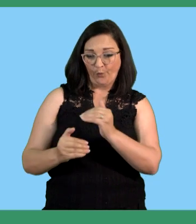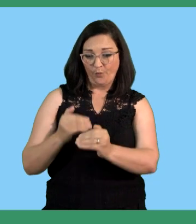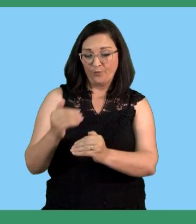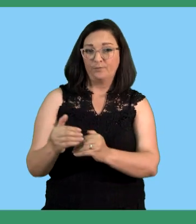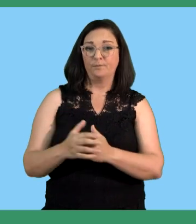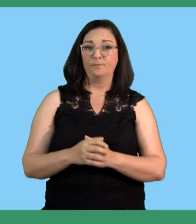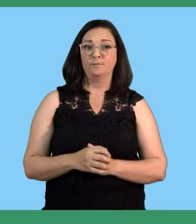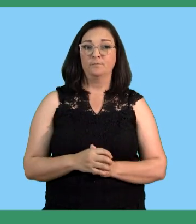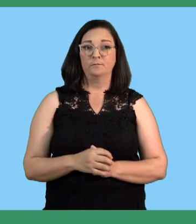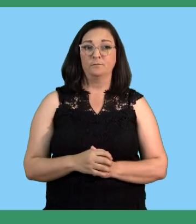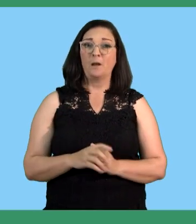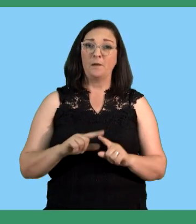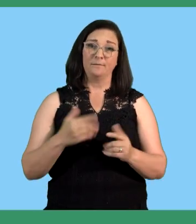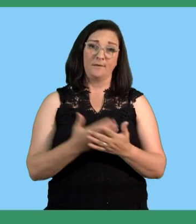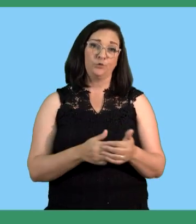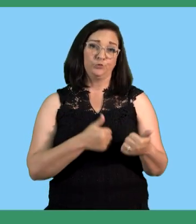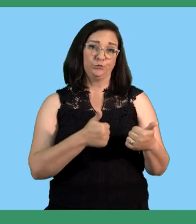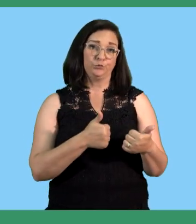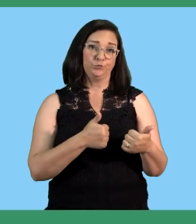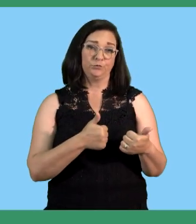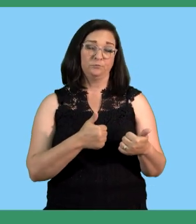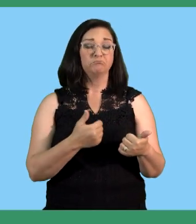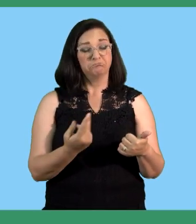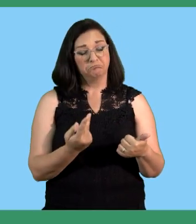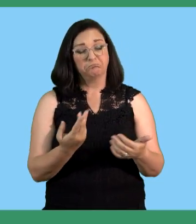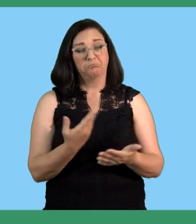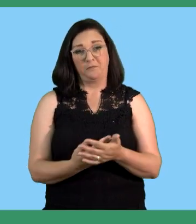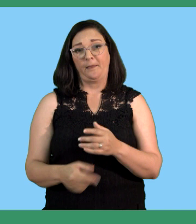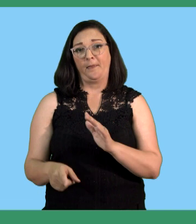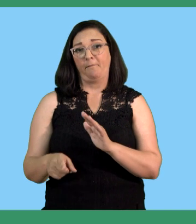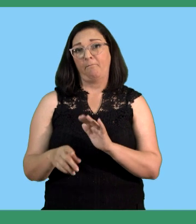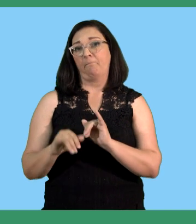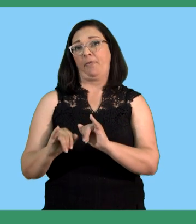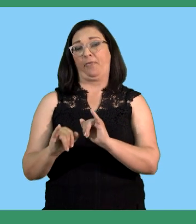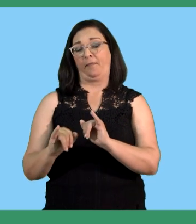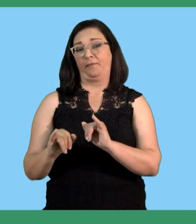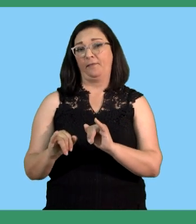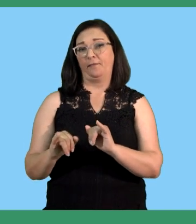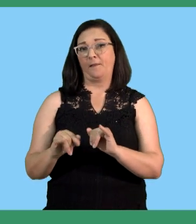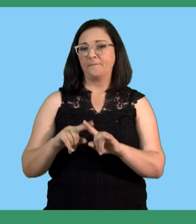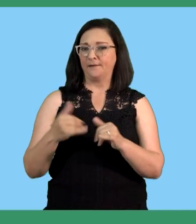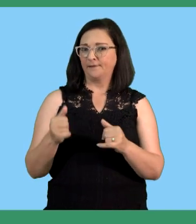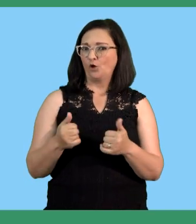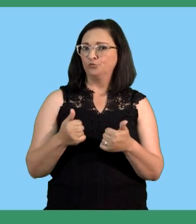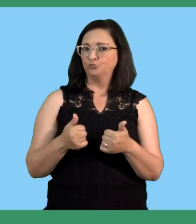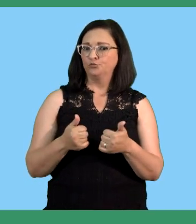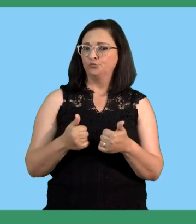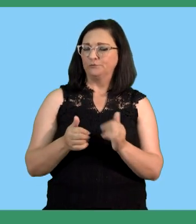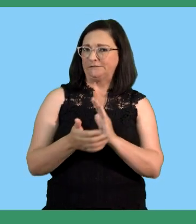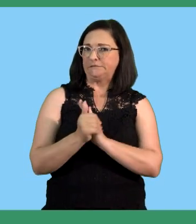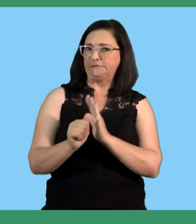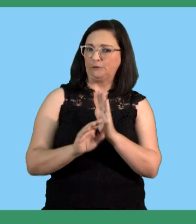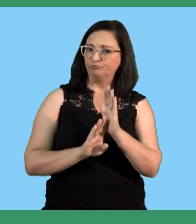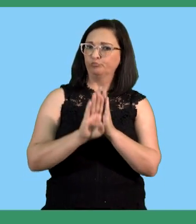program. So it can be good, it can also be bad, because now if their skills have been developed, obviously they are